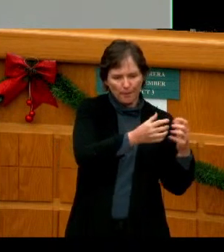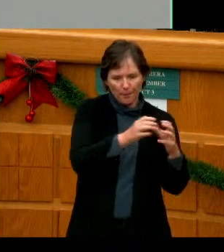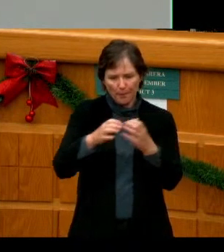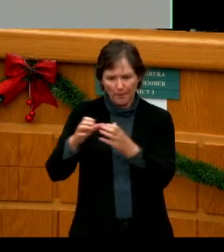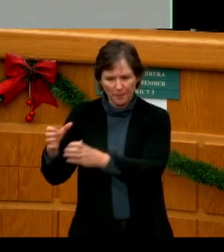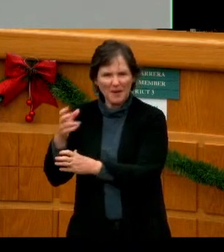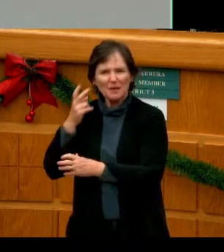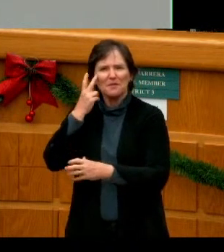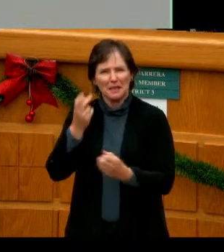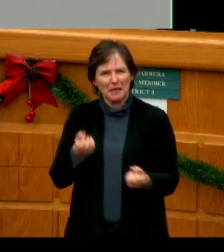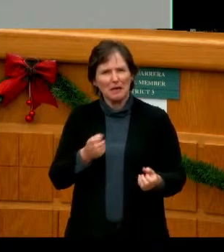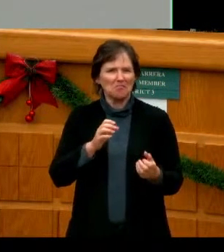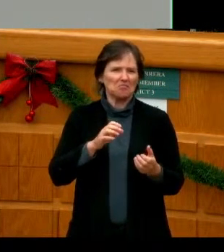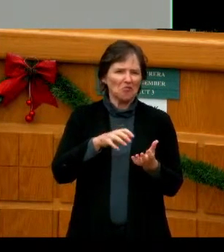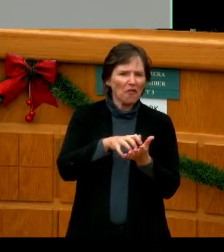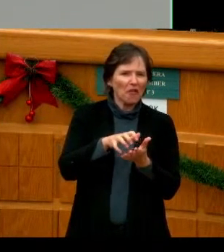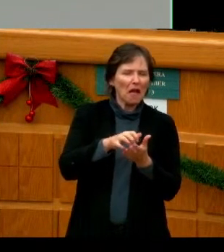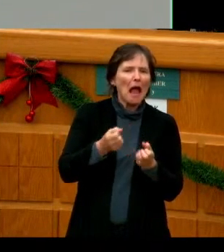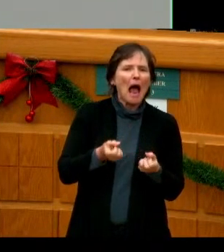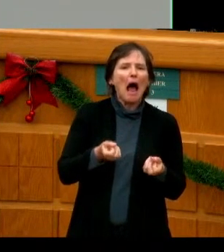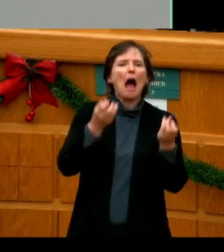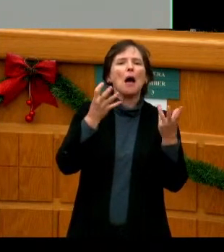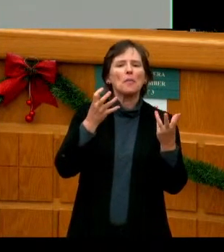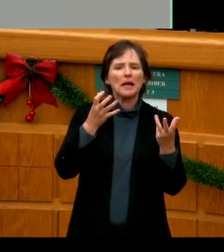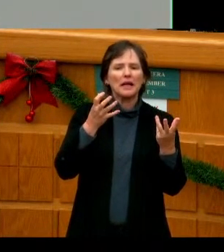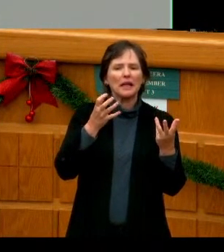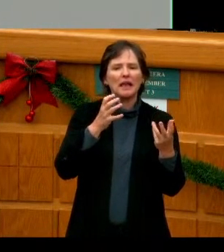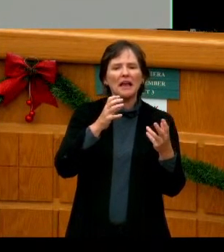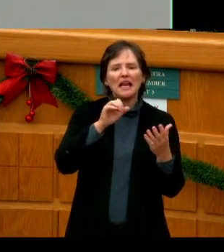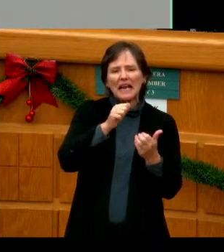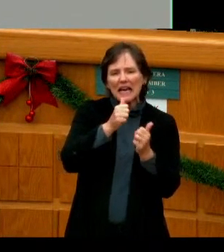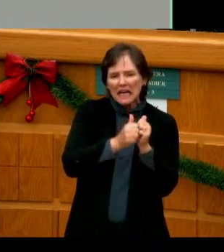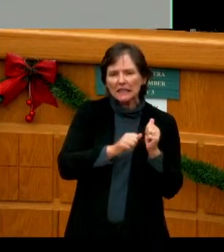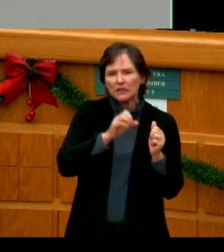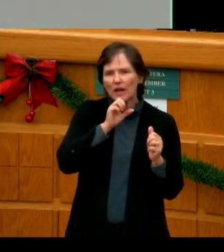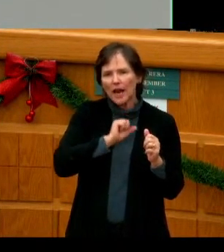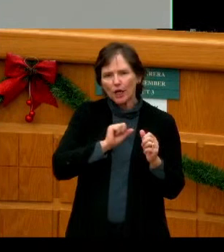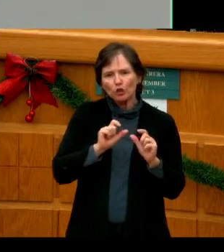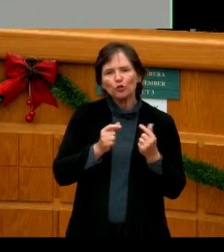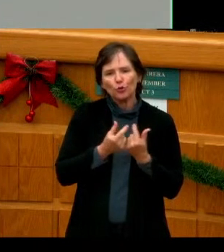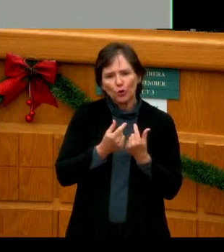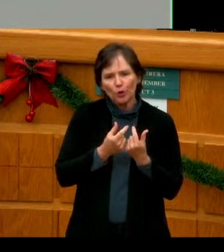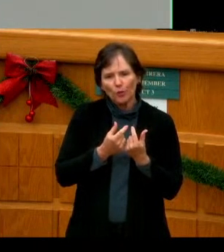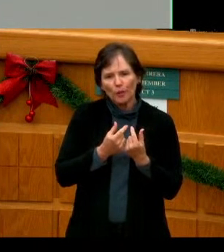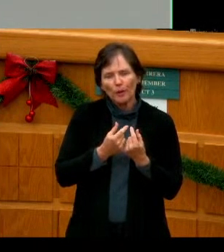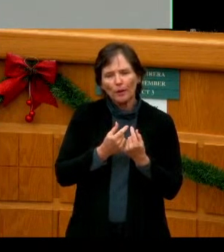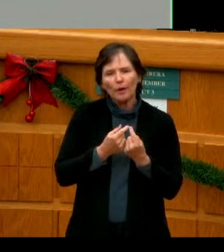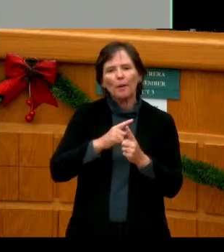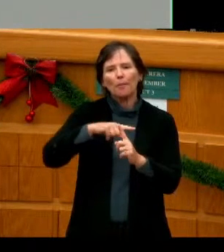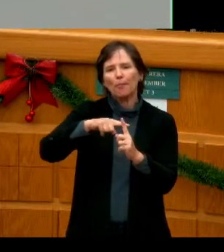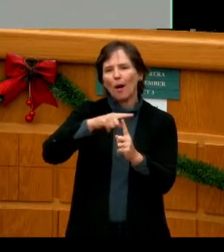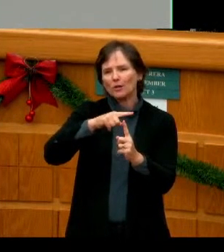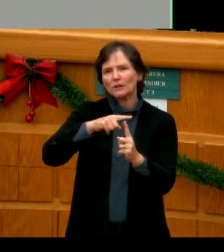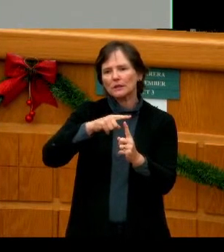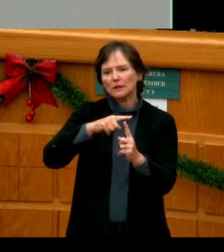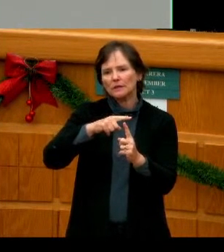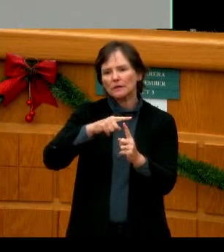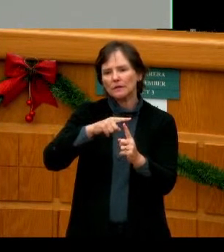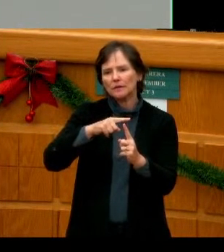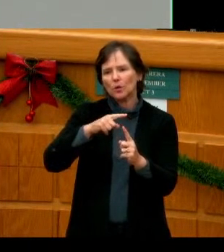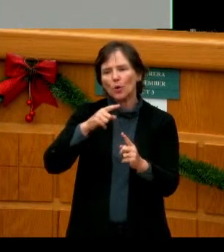see relative to how many people there are between 0 and 19 and above 80 years old, what proportion of those